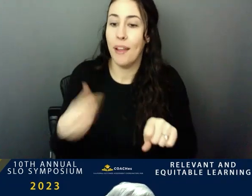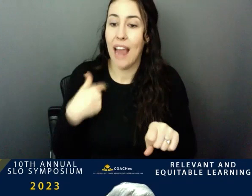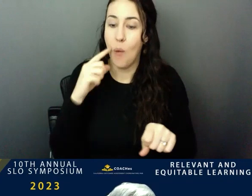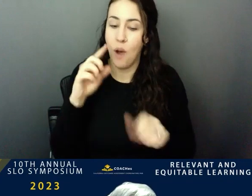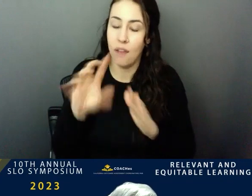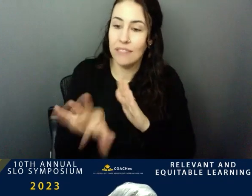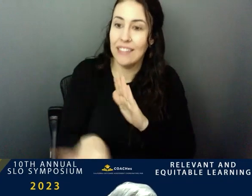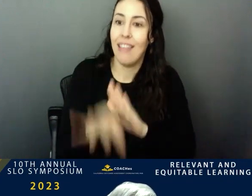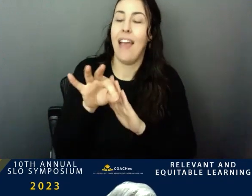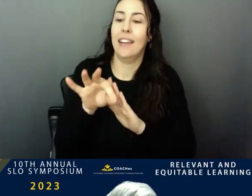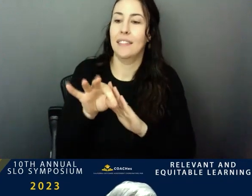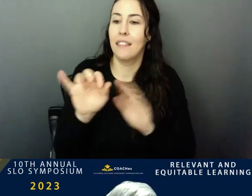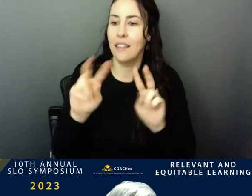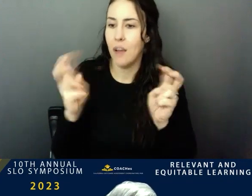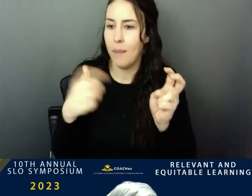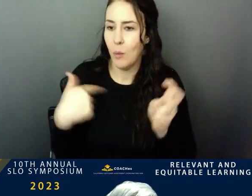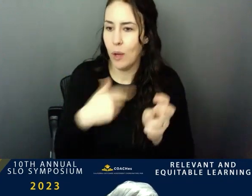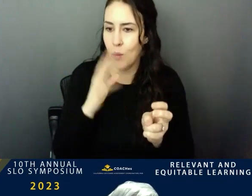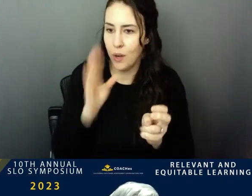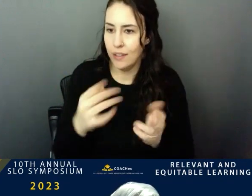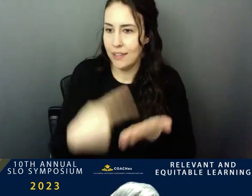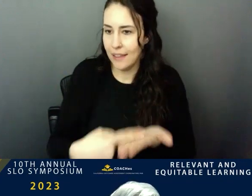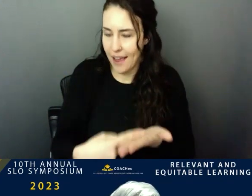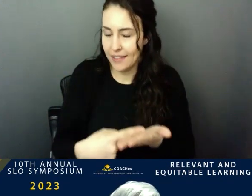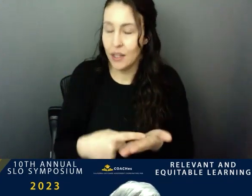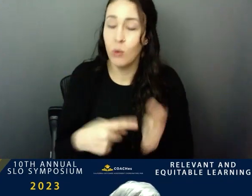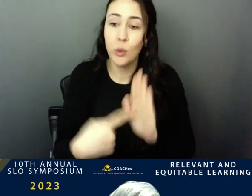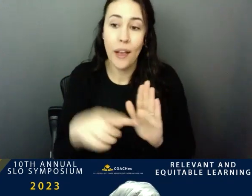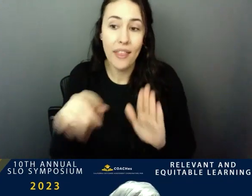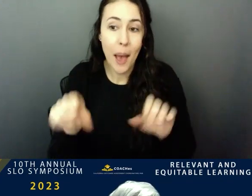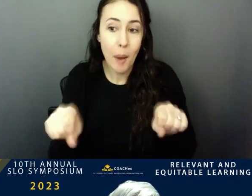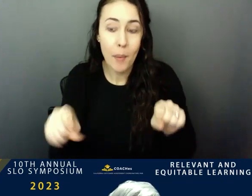And really showing probability of that, you know, and saying, you know, I have 30